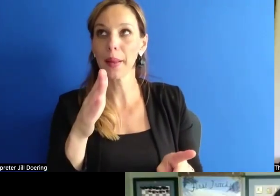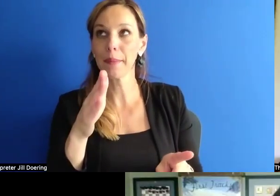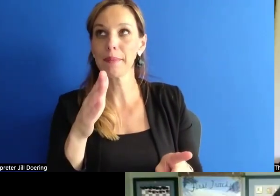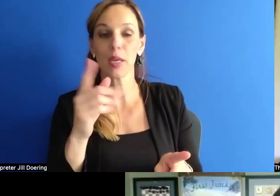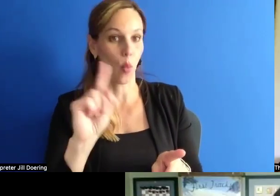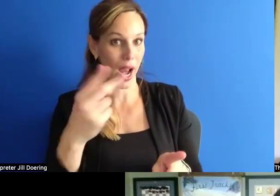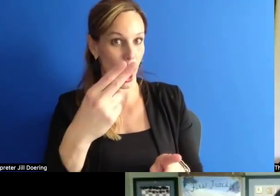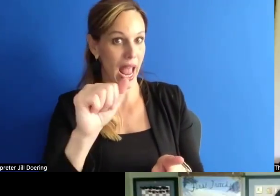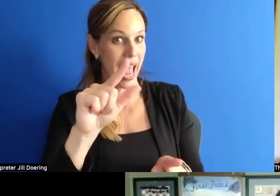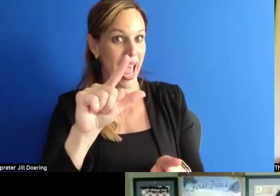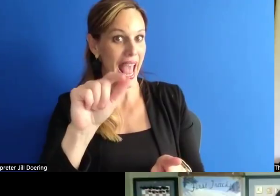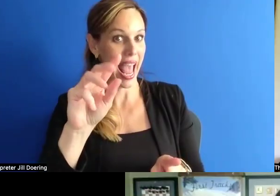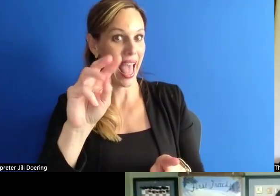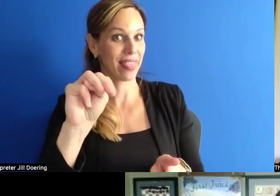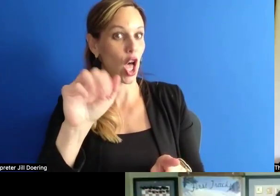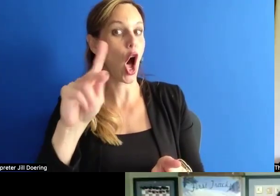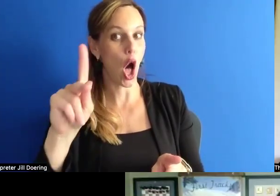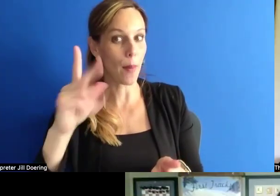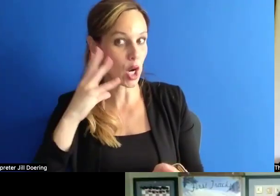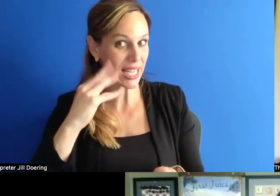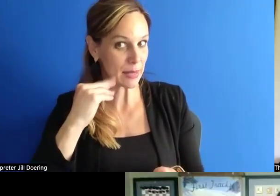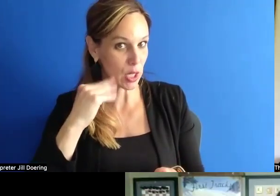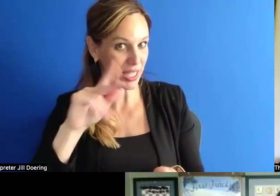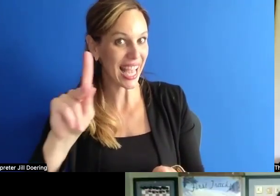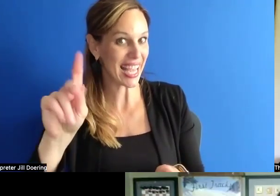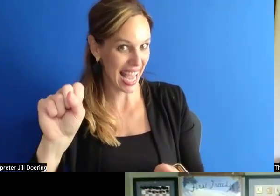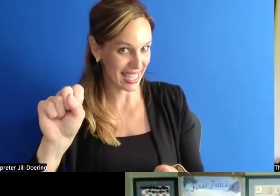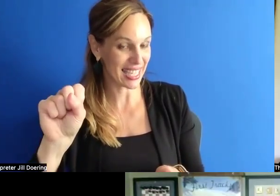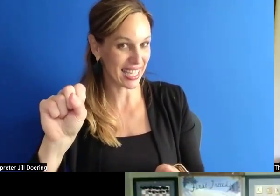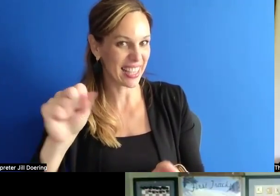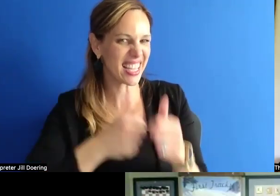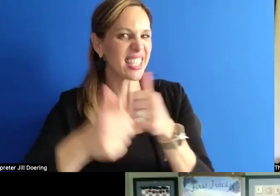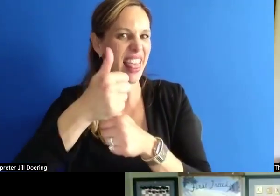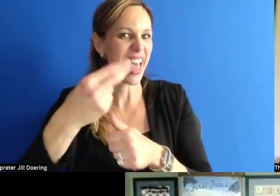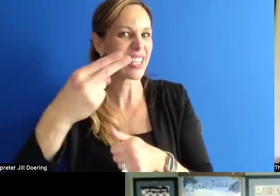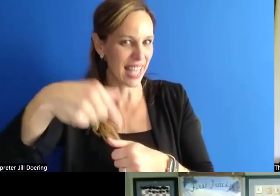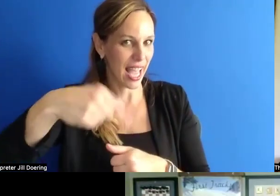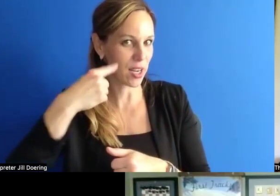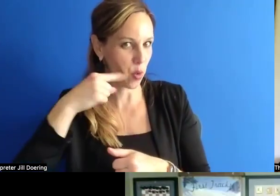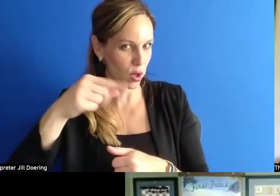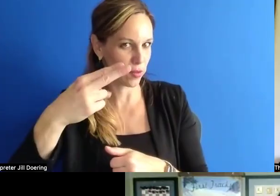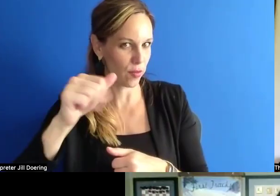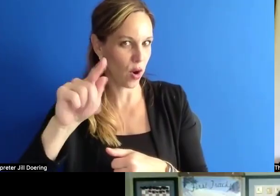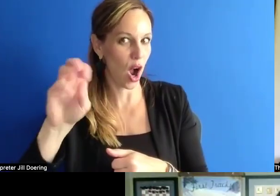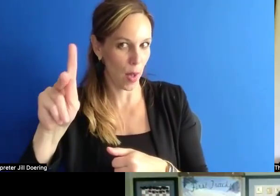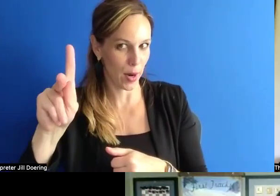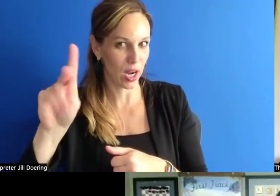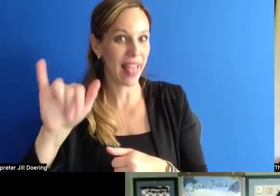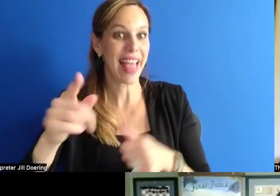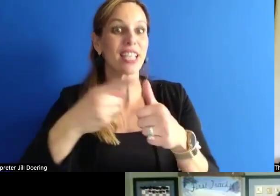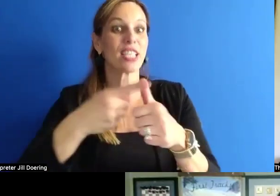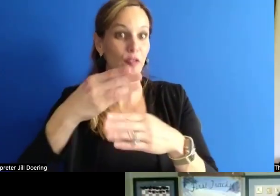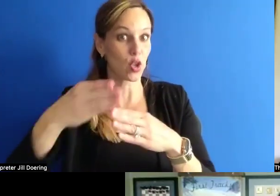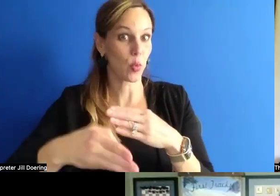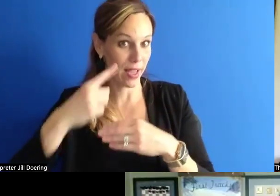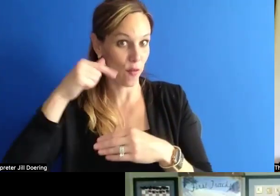Hallmark Experience, which is in Kansas City at the headquarters of Hallmark. That'll be the first weekend of the event